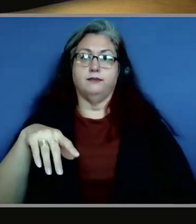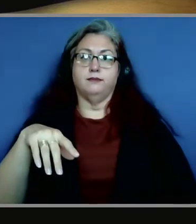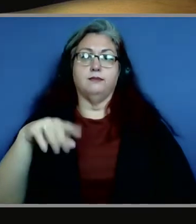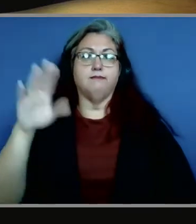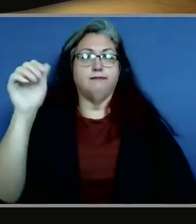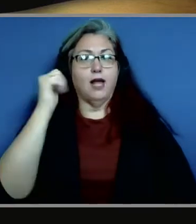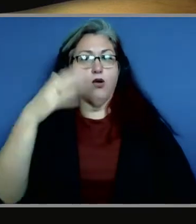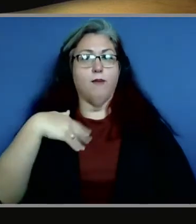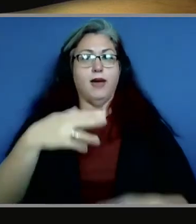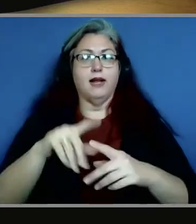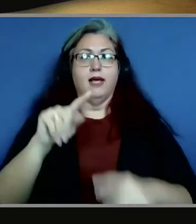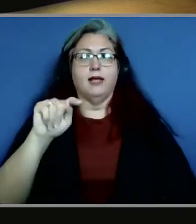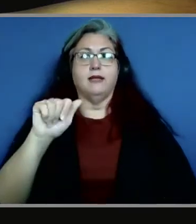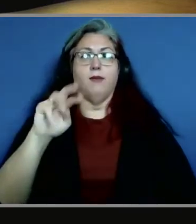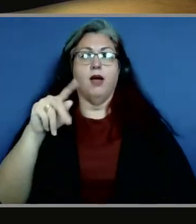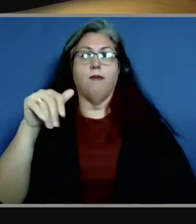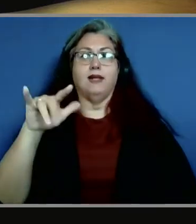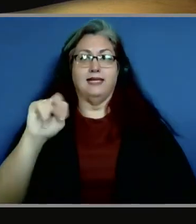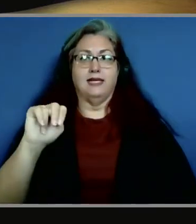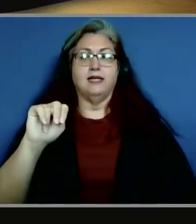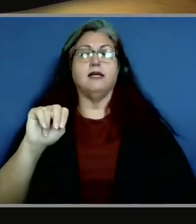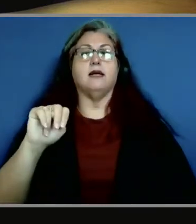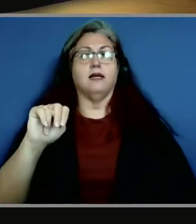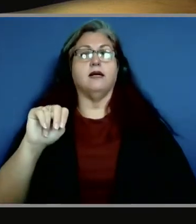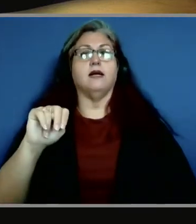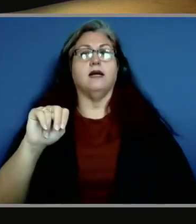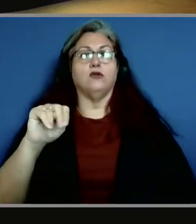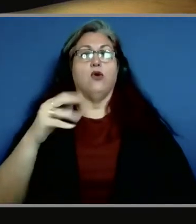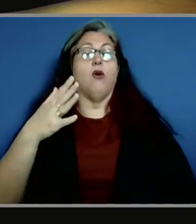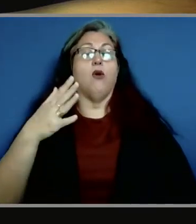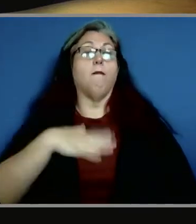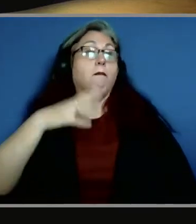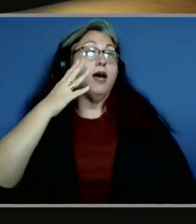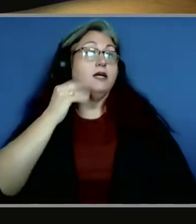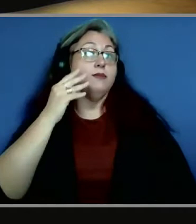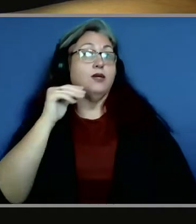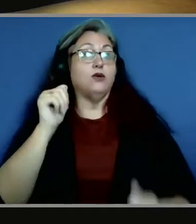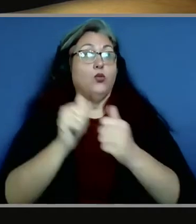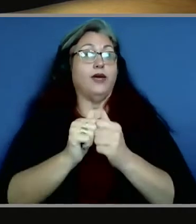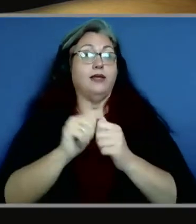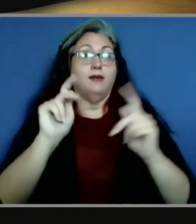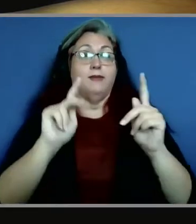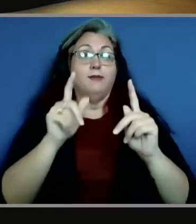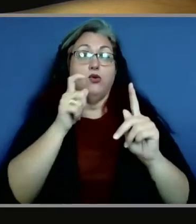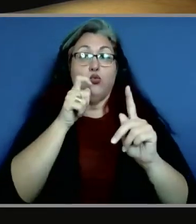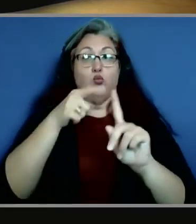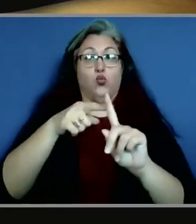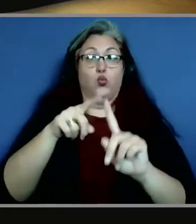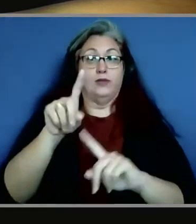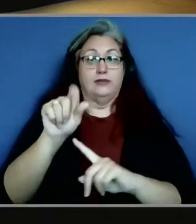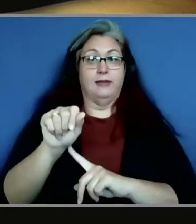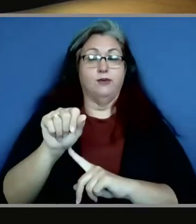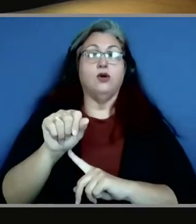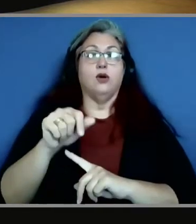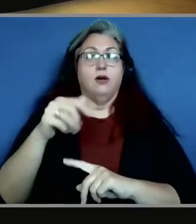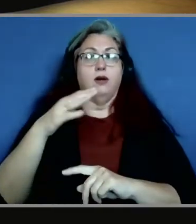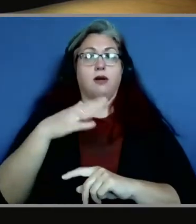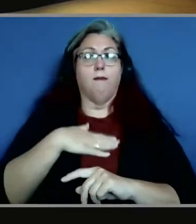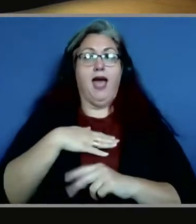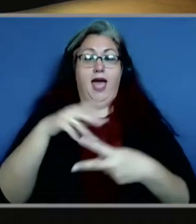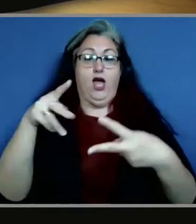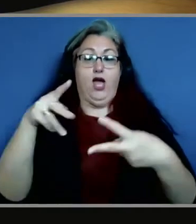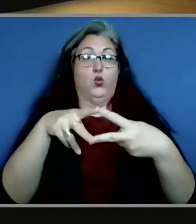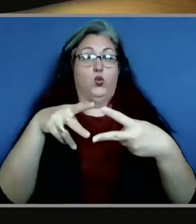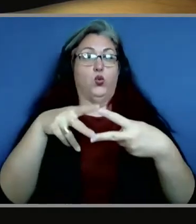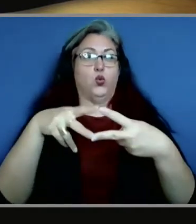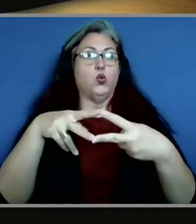Aloha, my name is Tamara Paulton, and of my experiences with people with disabilities, my top two that I would like